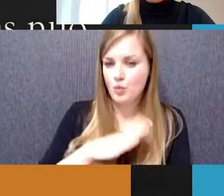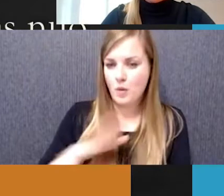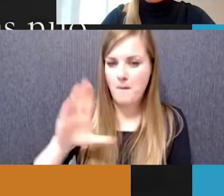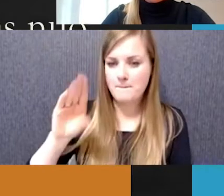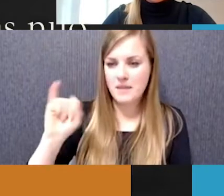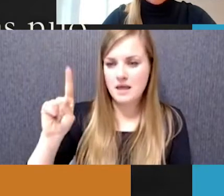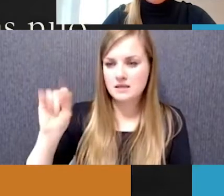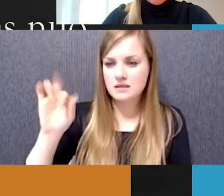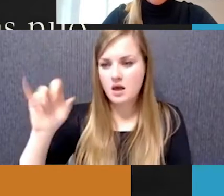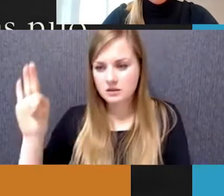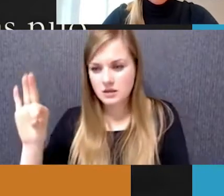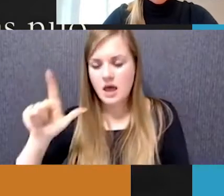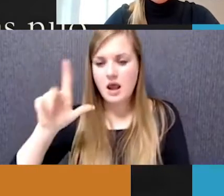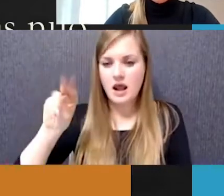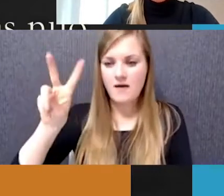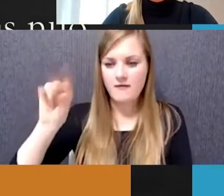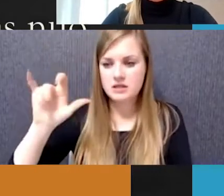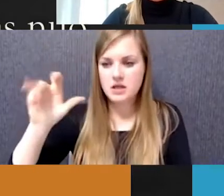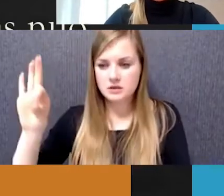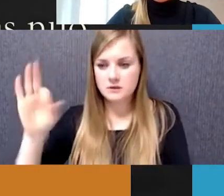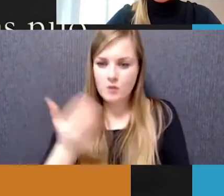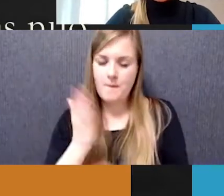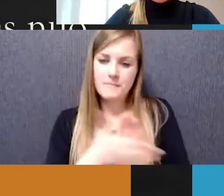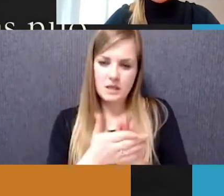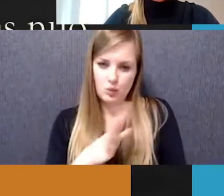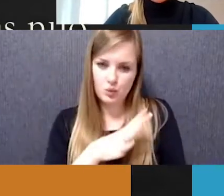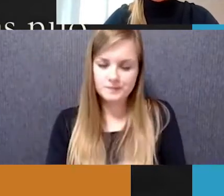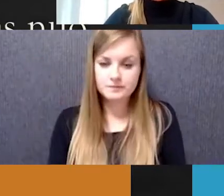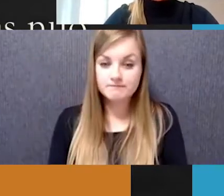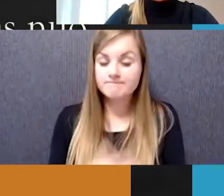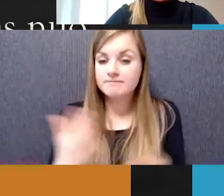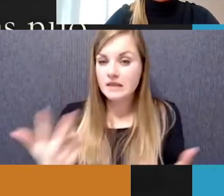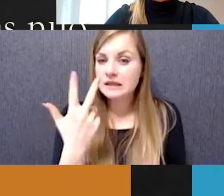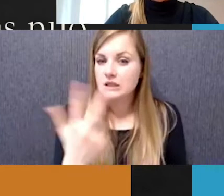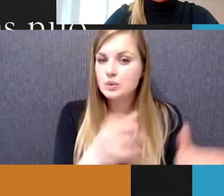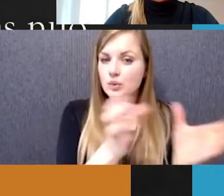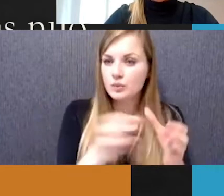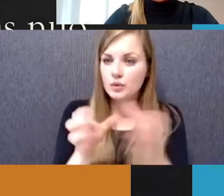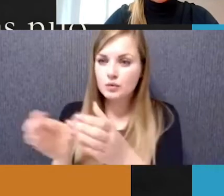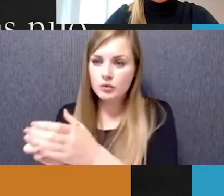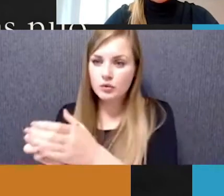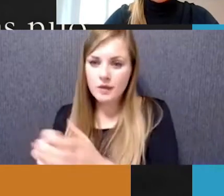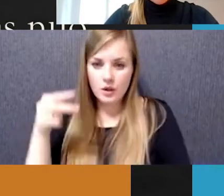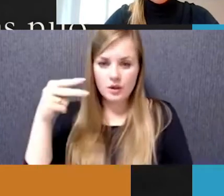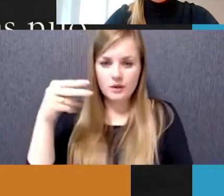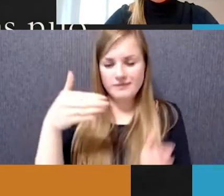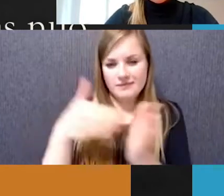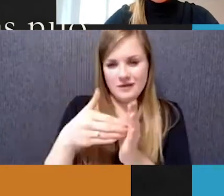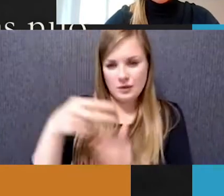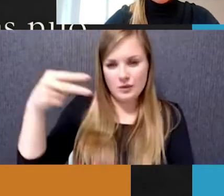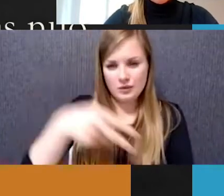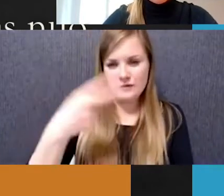has also been mentioned in the case of Beizaras and Levickas against